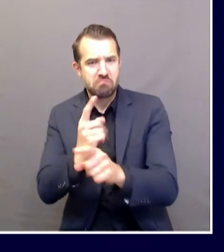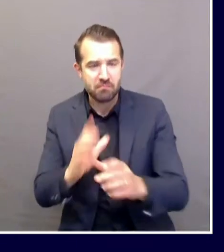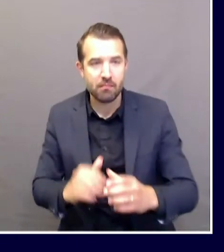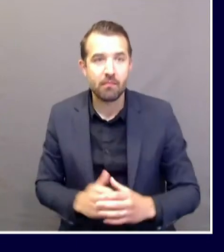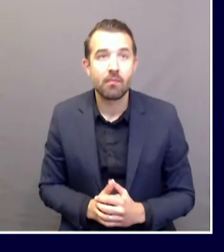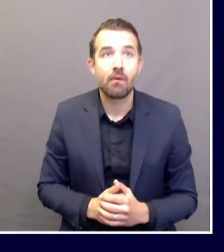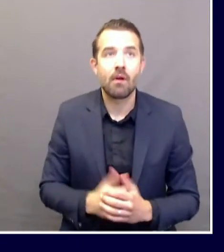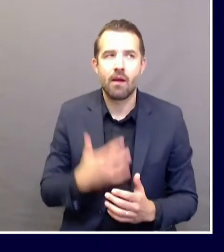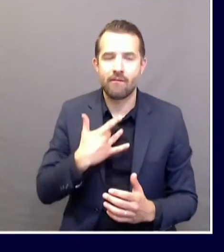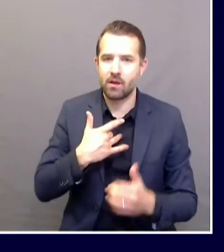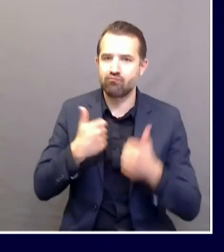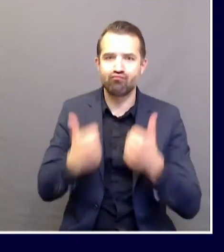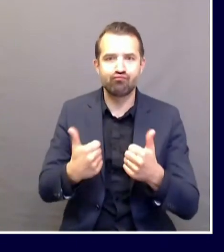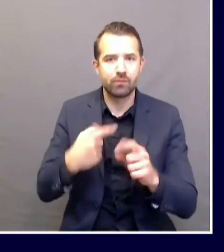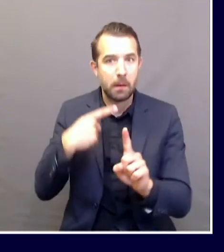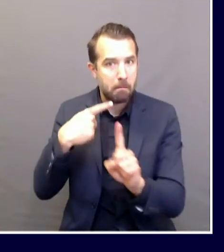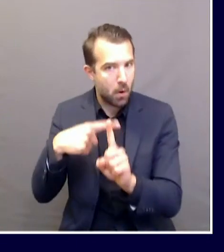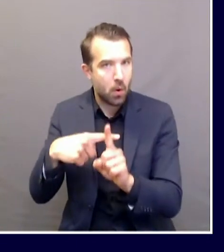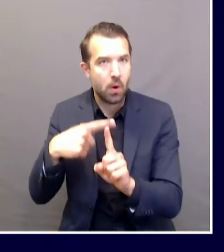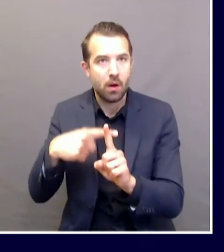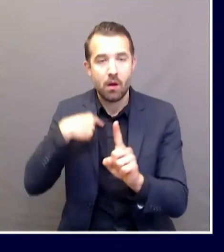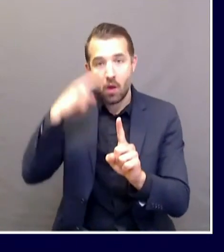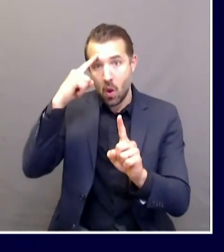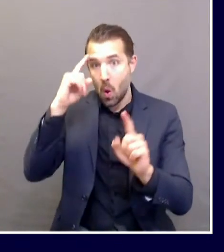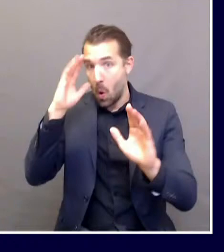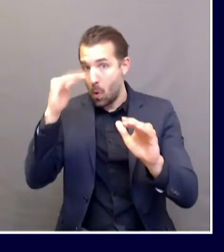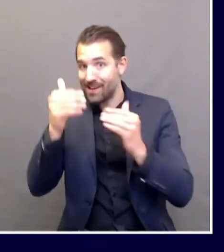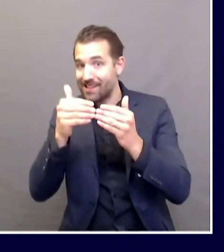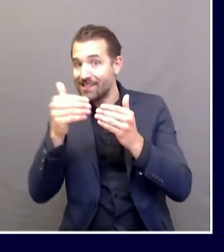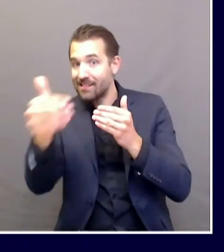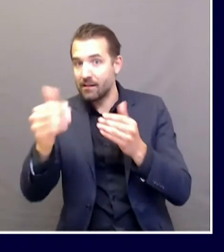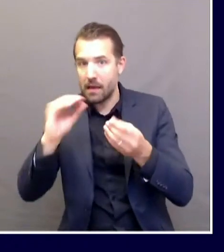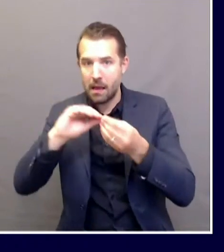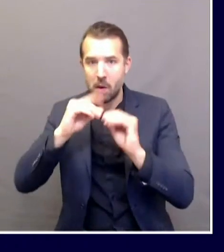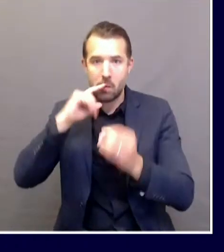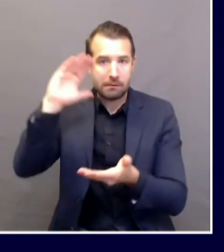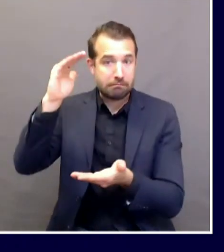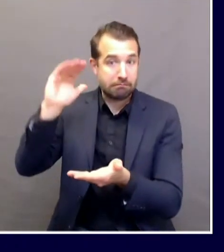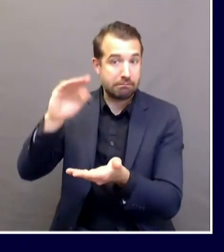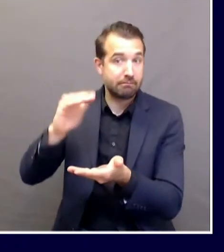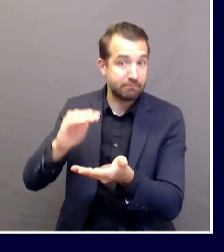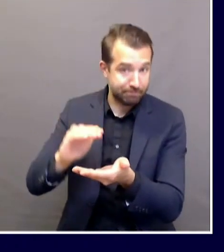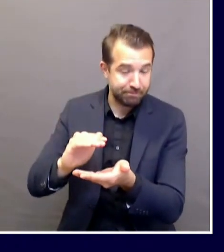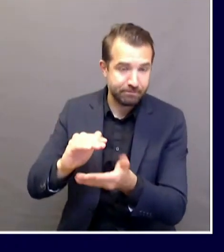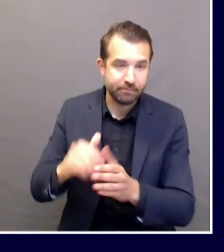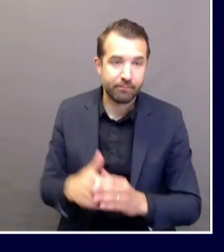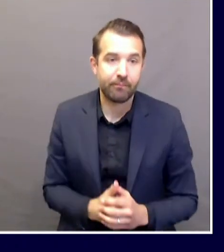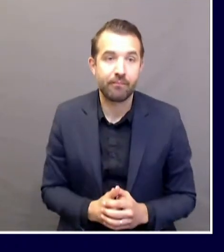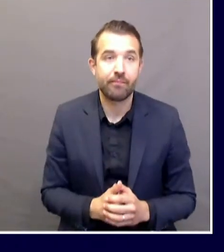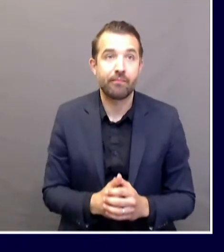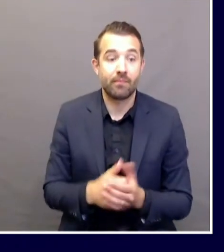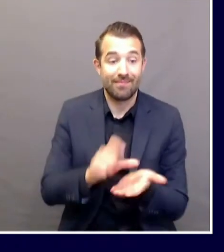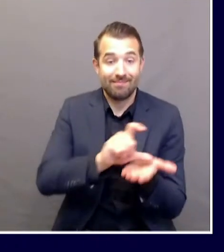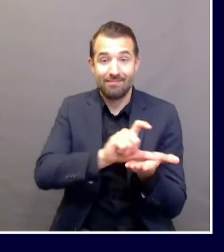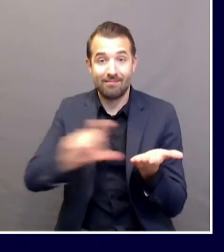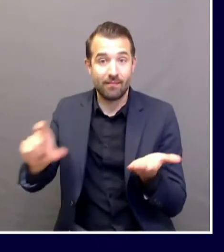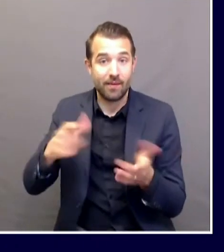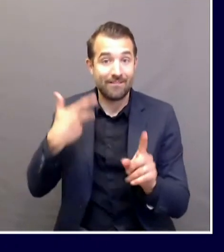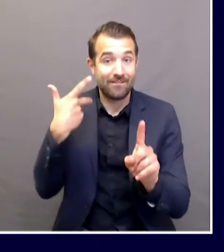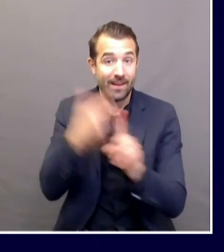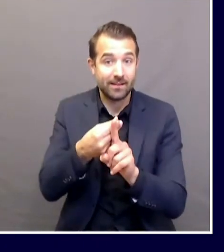Turning now to vaccines and vaccinations. As of this morning, Maine had administered